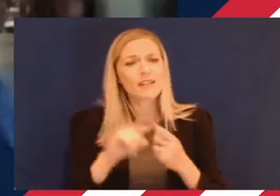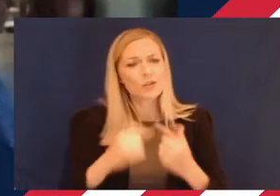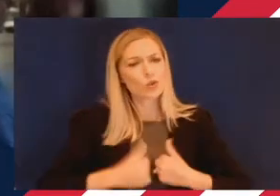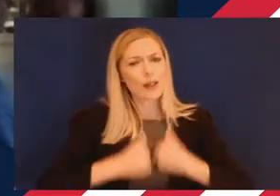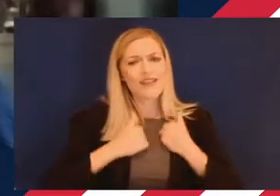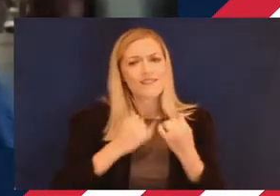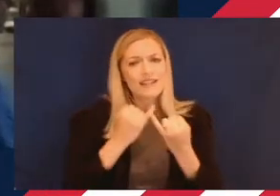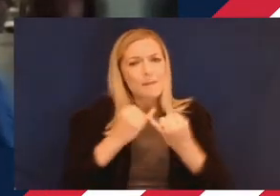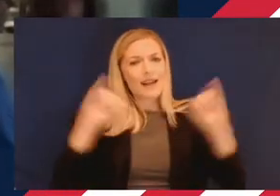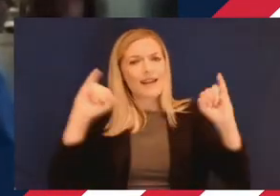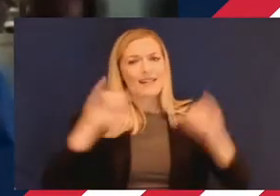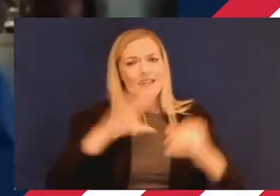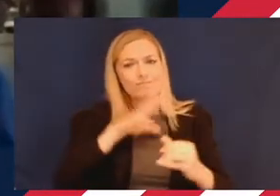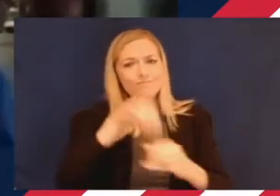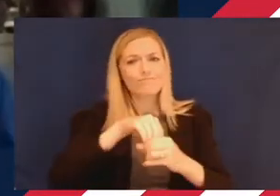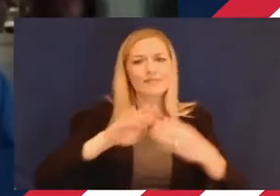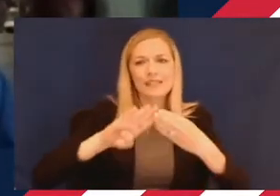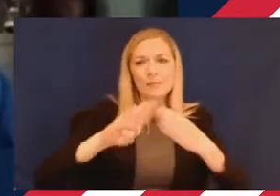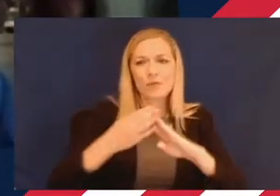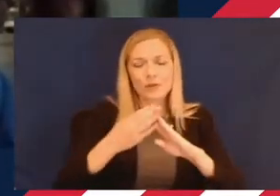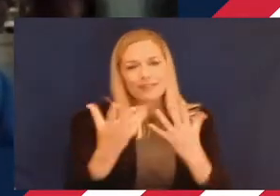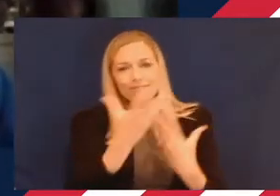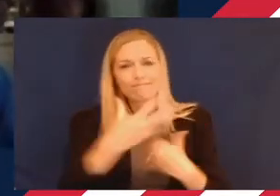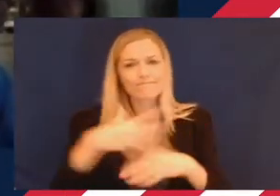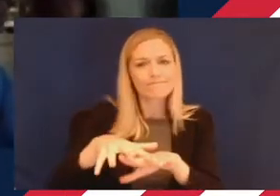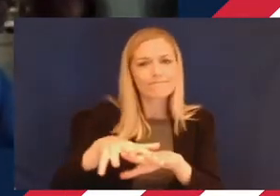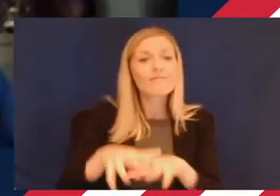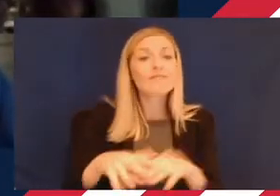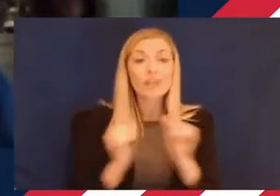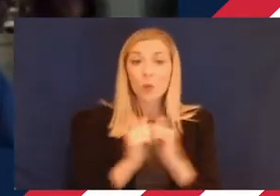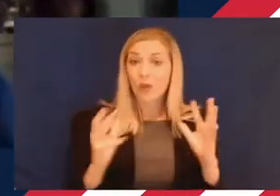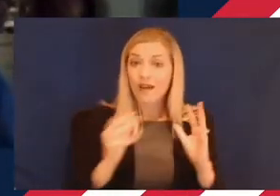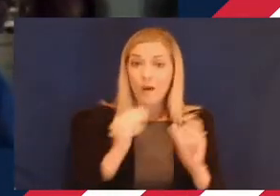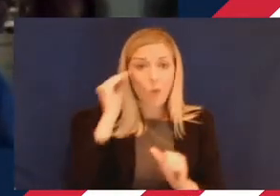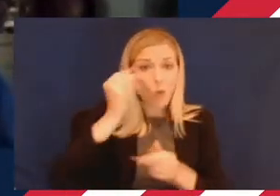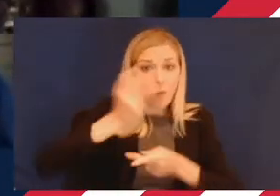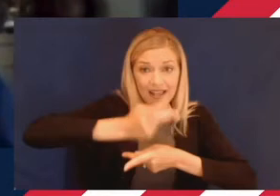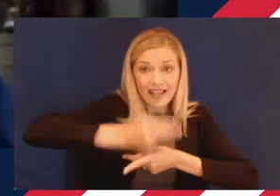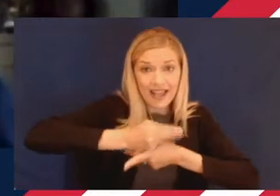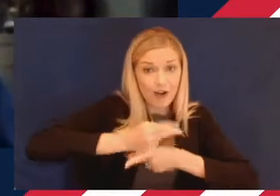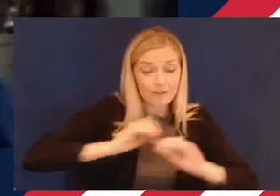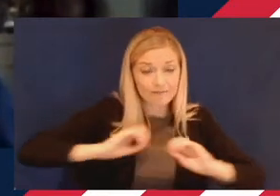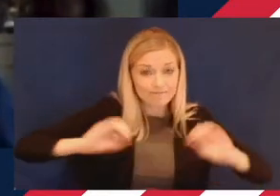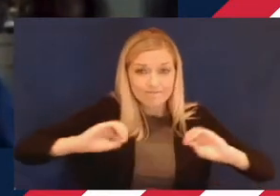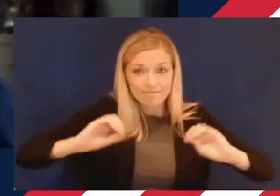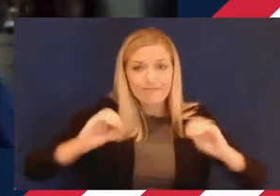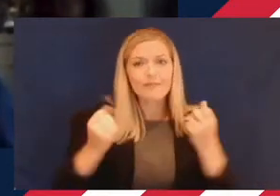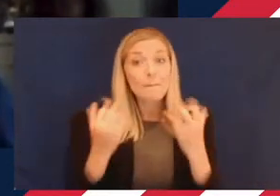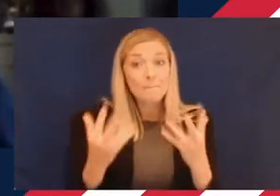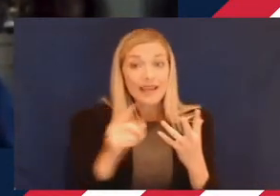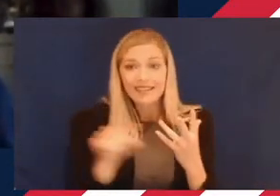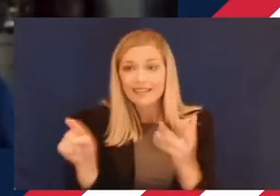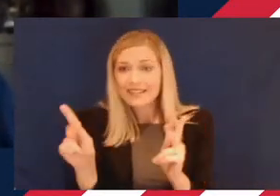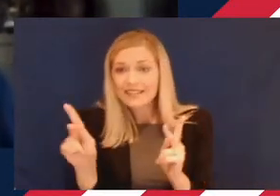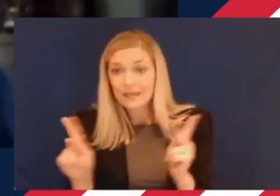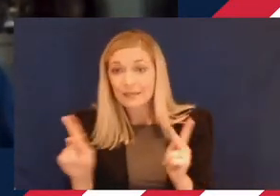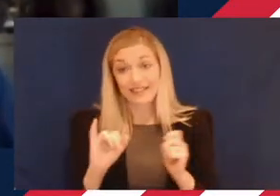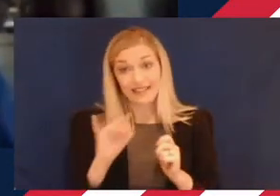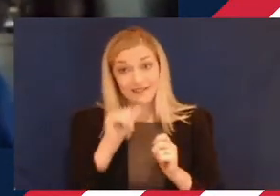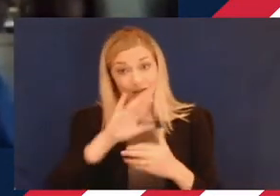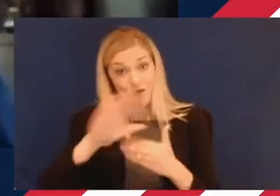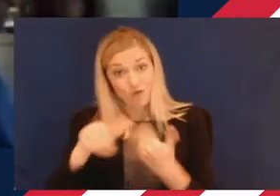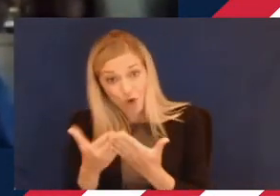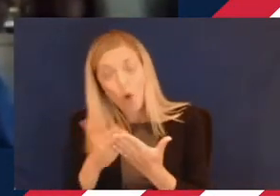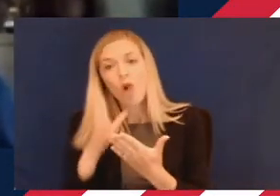in the community. Without home care, many, if not all of these people would end up in a nursing home. For